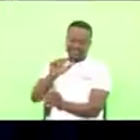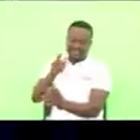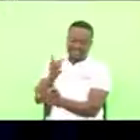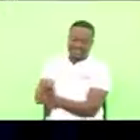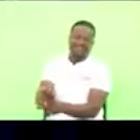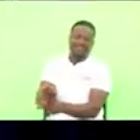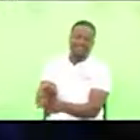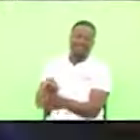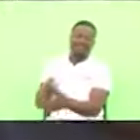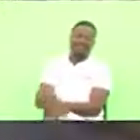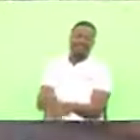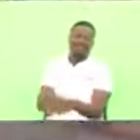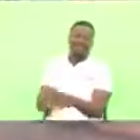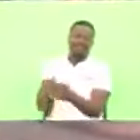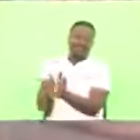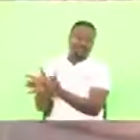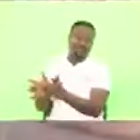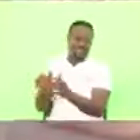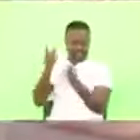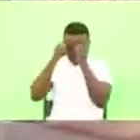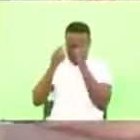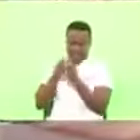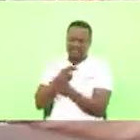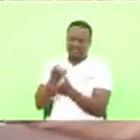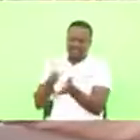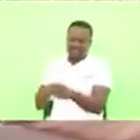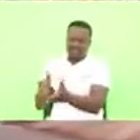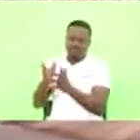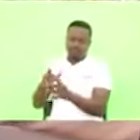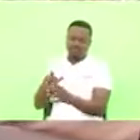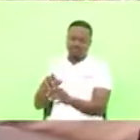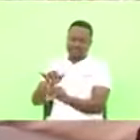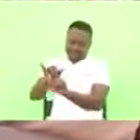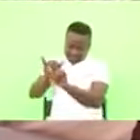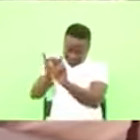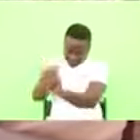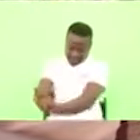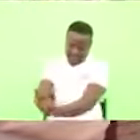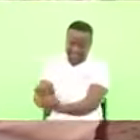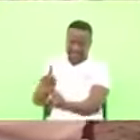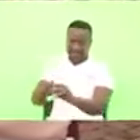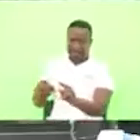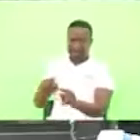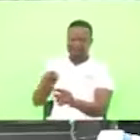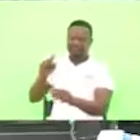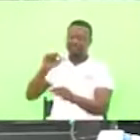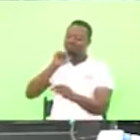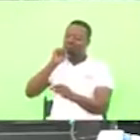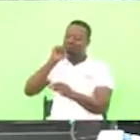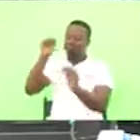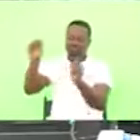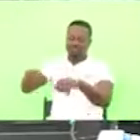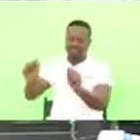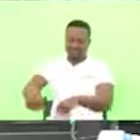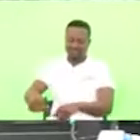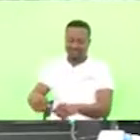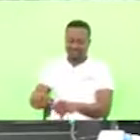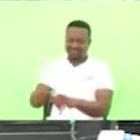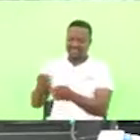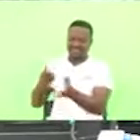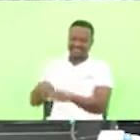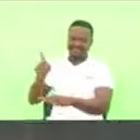death attempted to keep him in the grave. But it was impossible. They couldn't just do